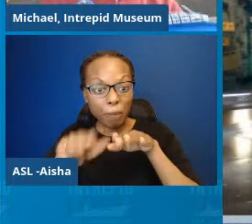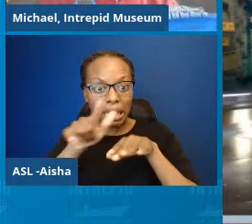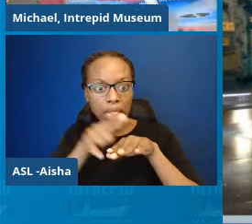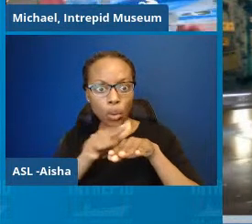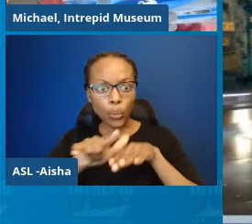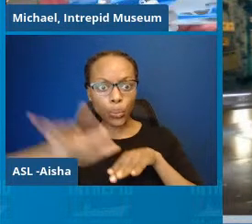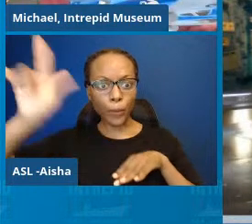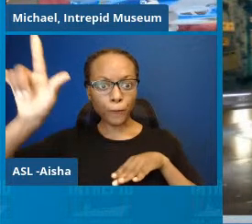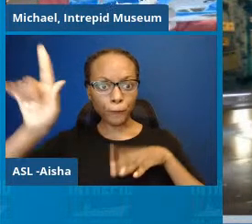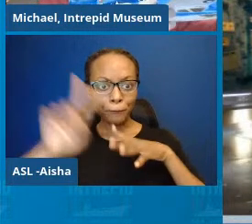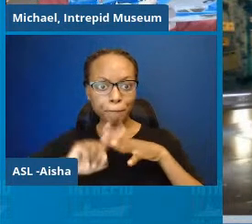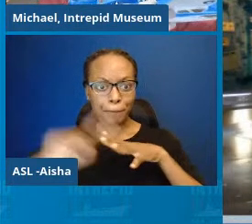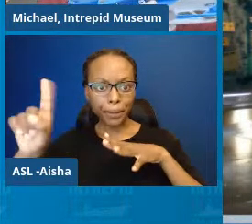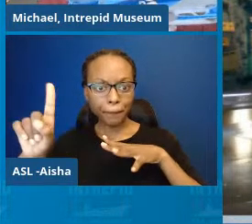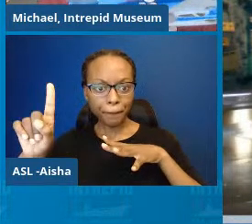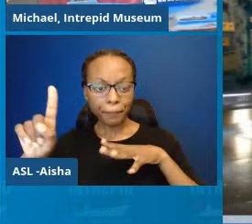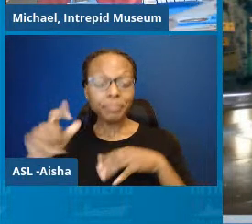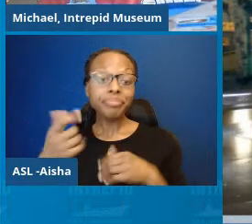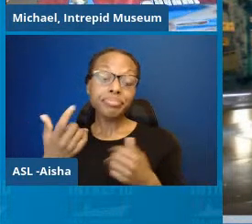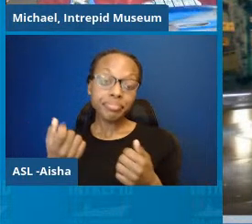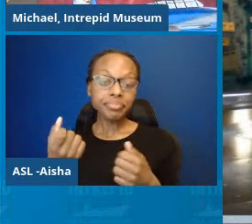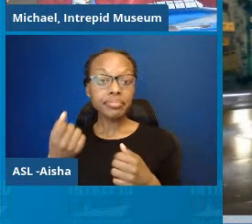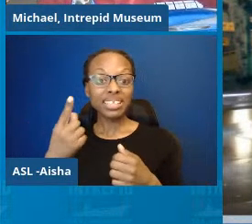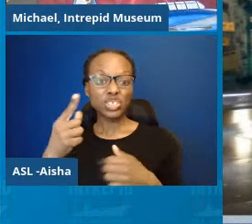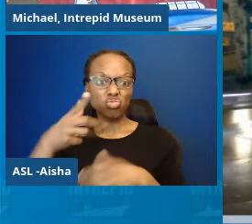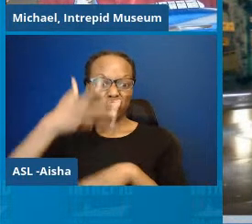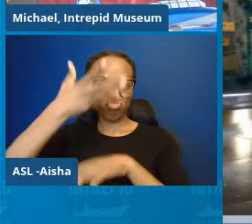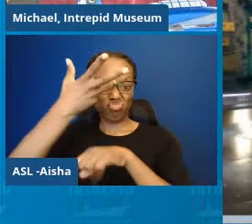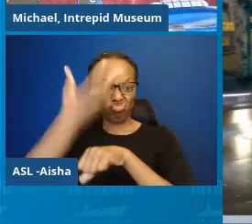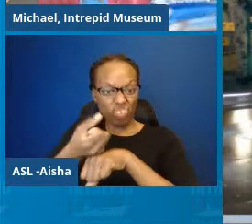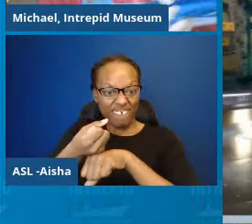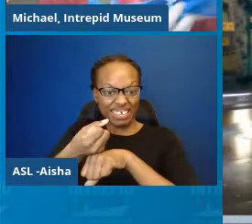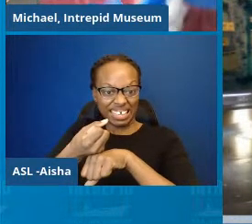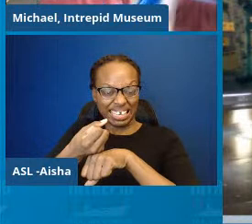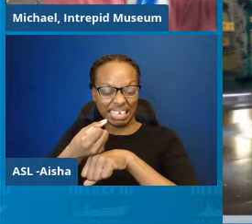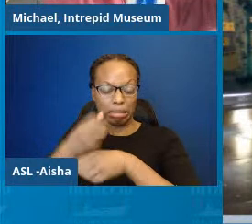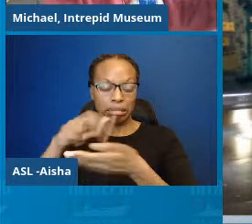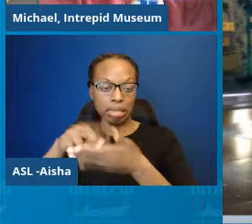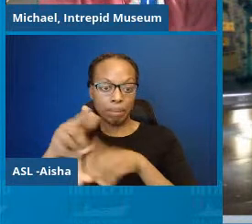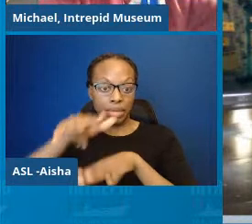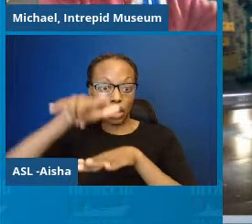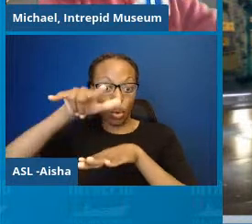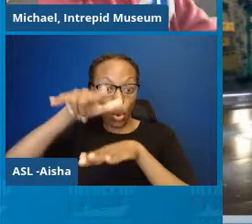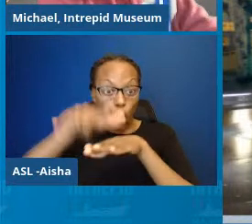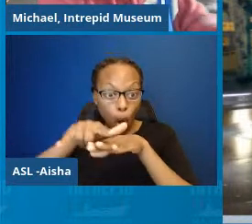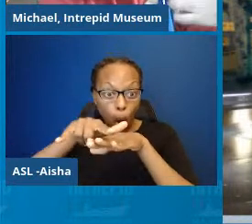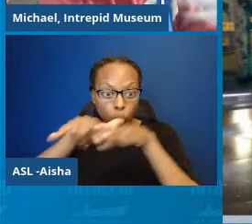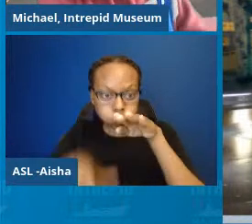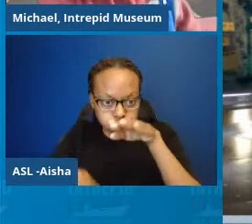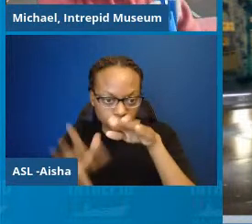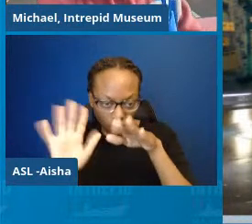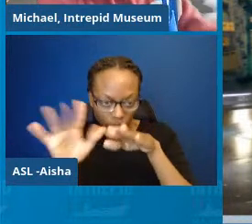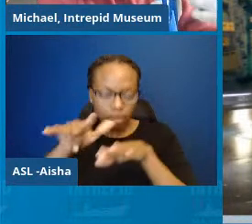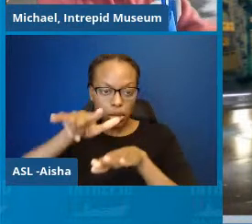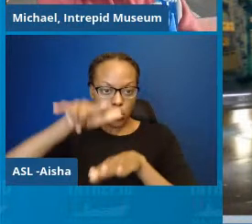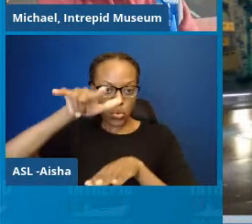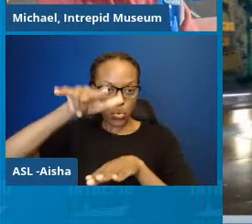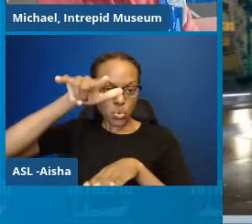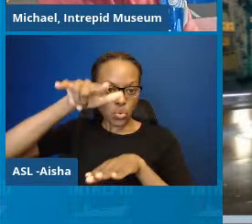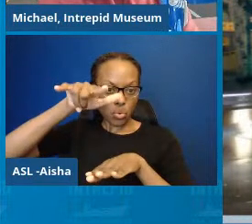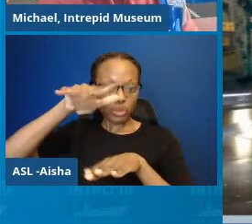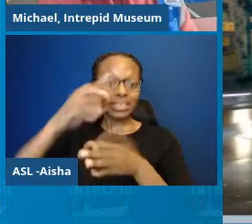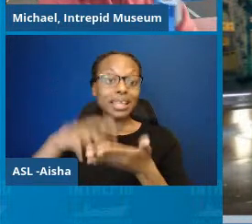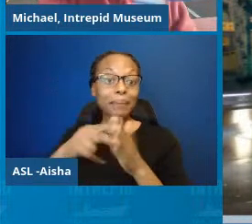gravity, right? But if you were a plane flying over it and you look down, it looks like